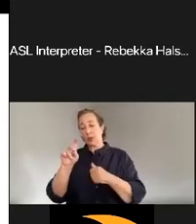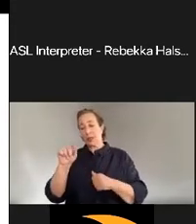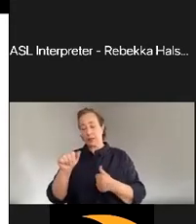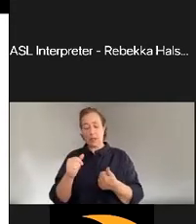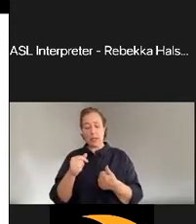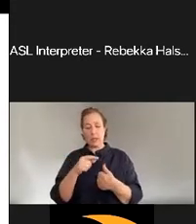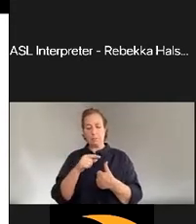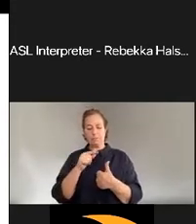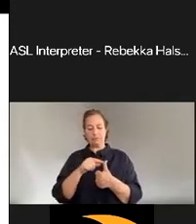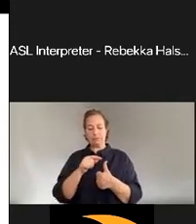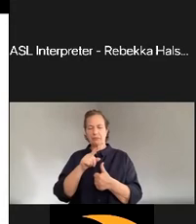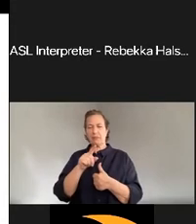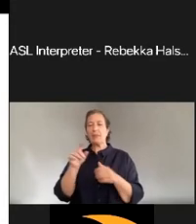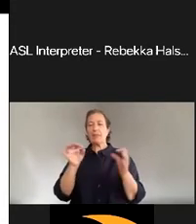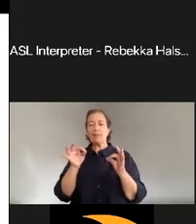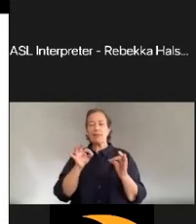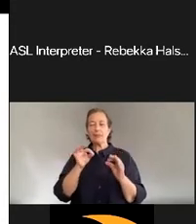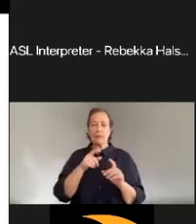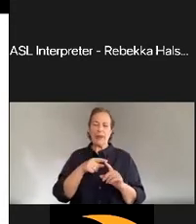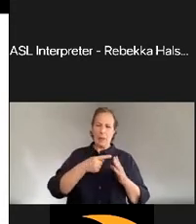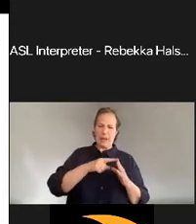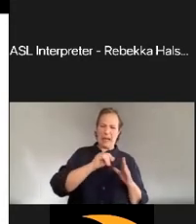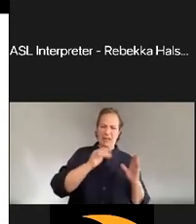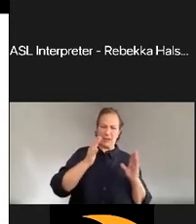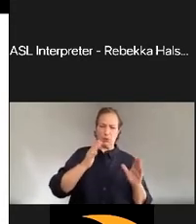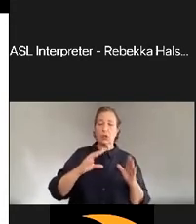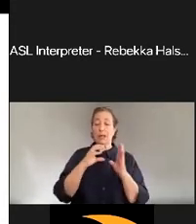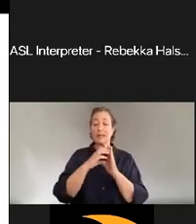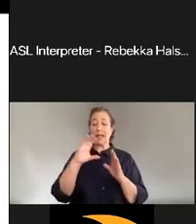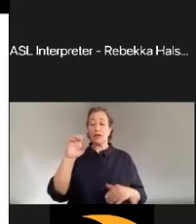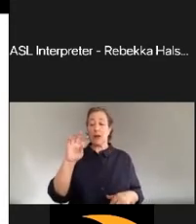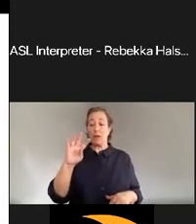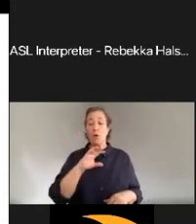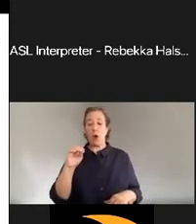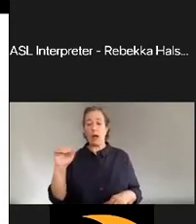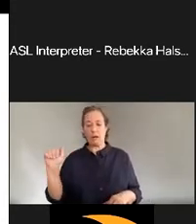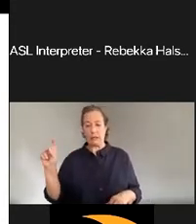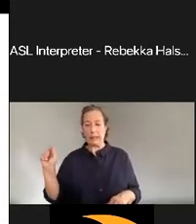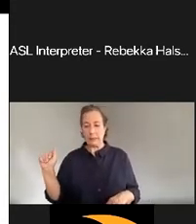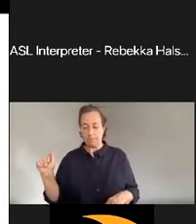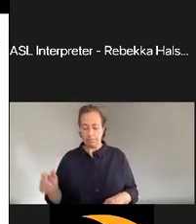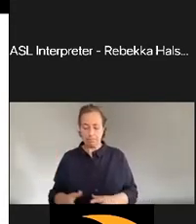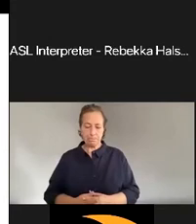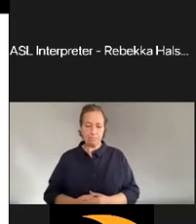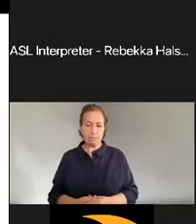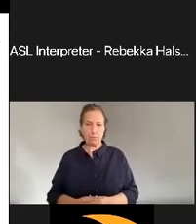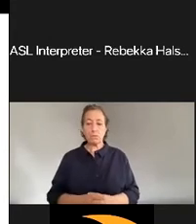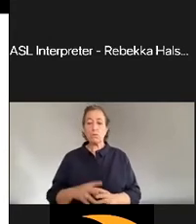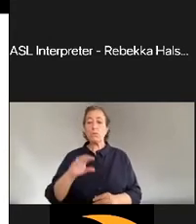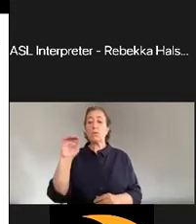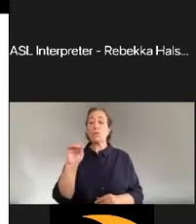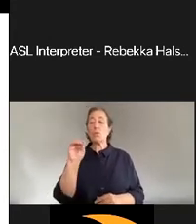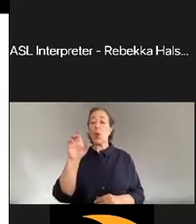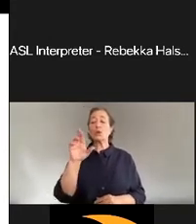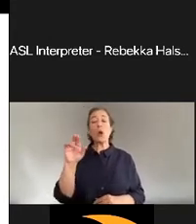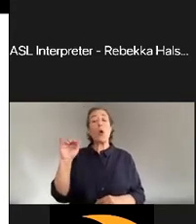Katie outlined at the outset of this presentation, Section 504 and the ADA. OCR also